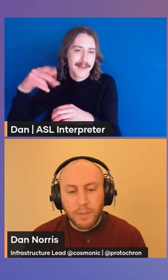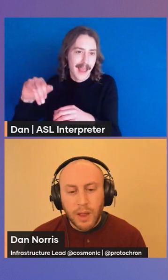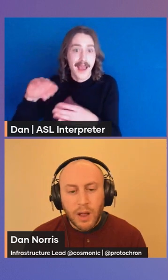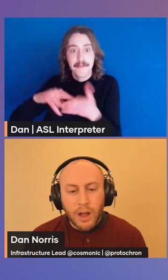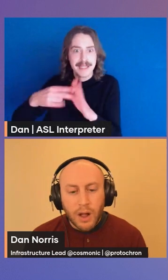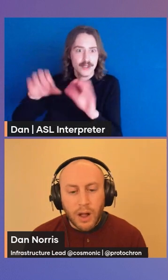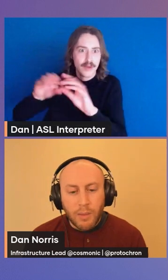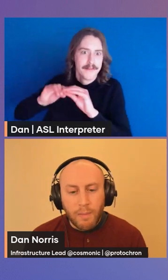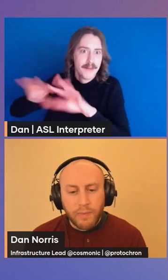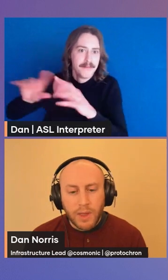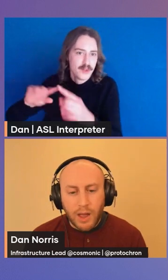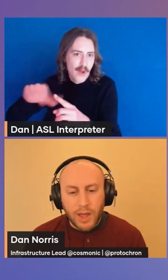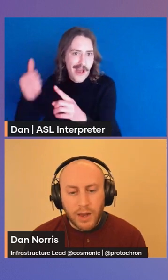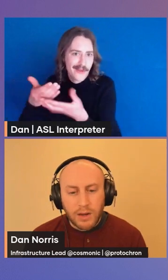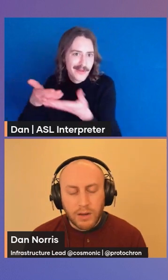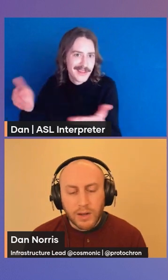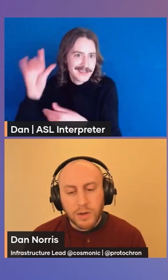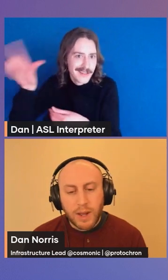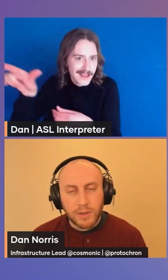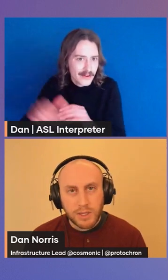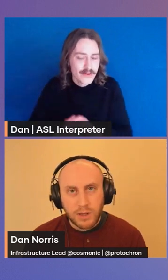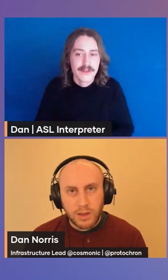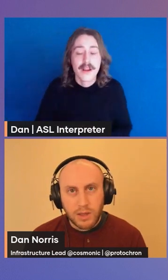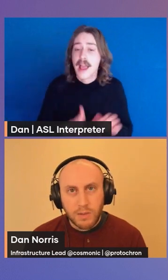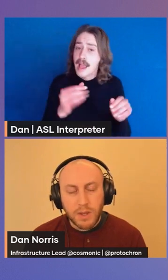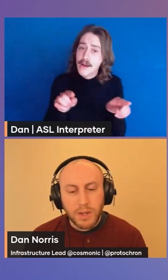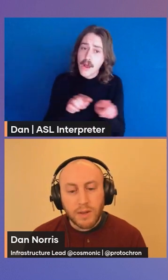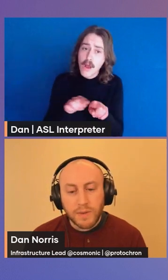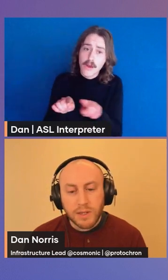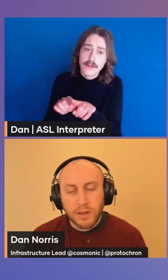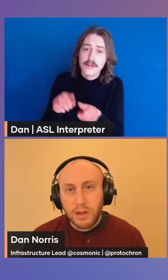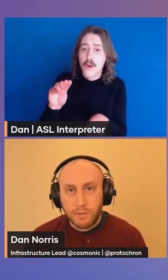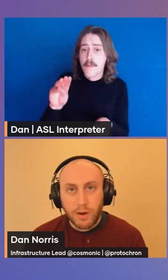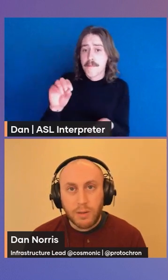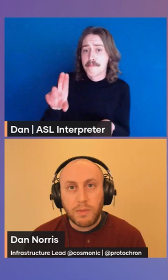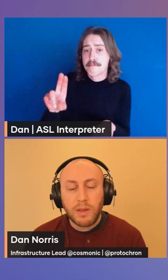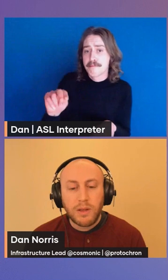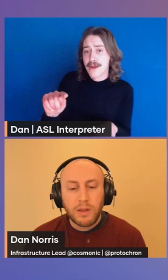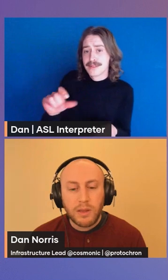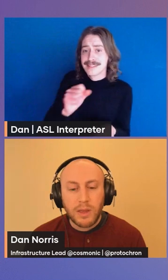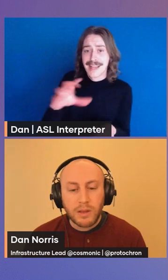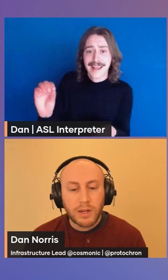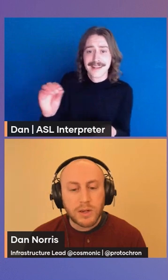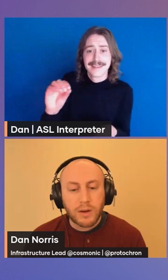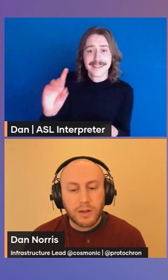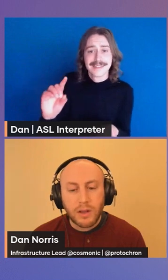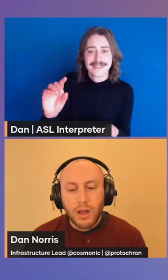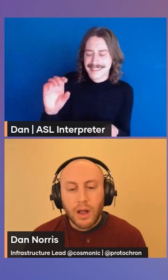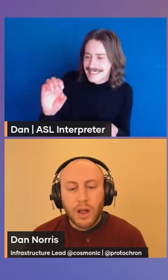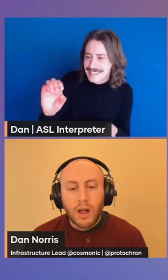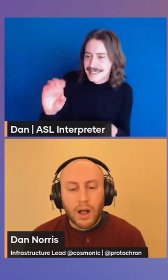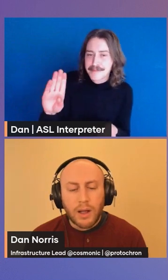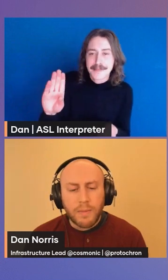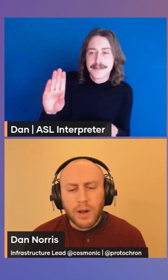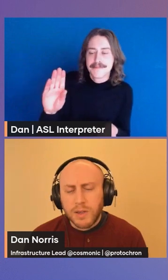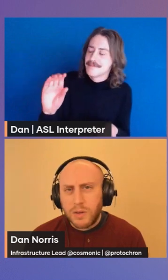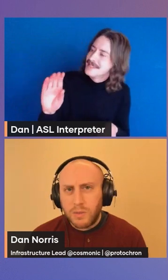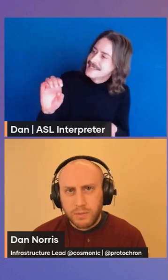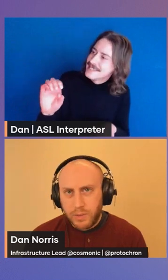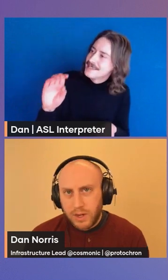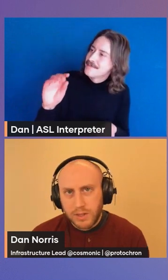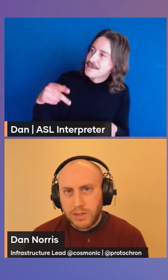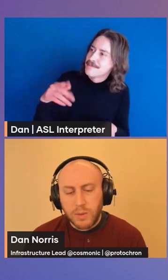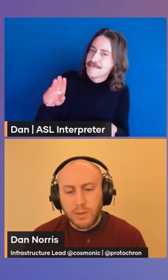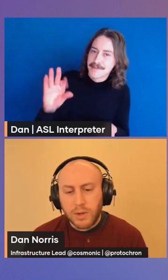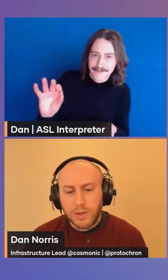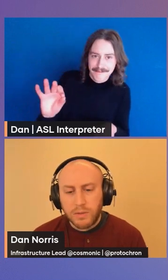bit. And then also mounts in the BPF facility from the Linux kernel. It also,